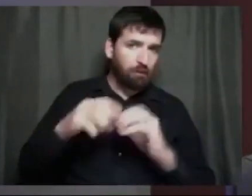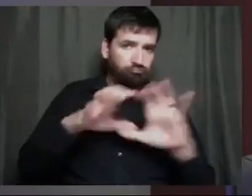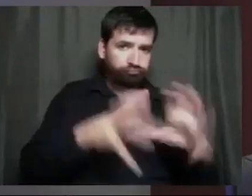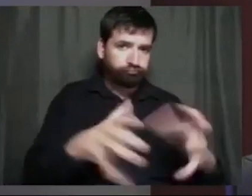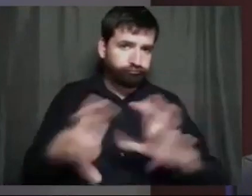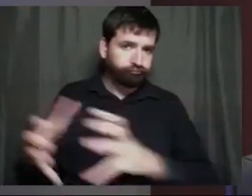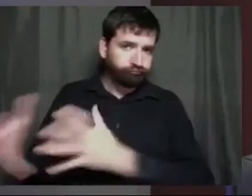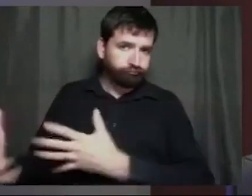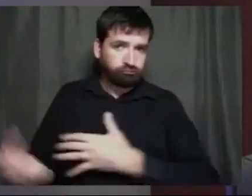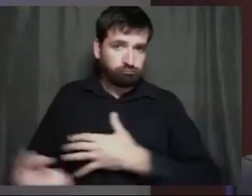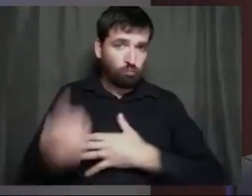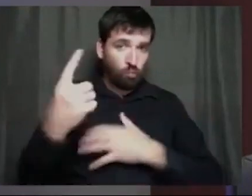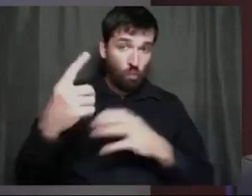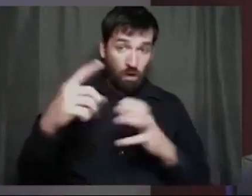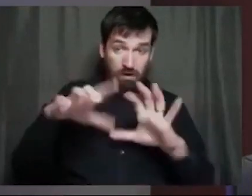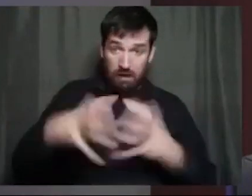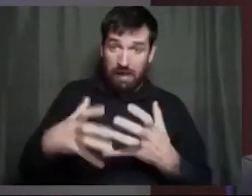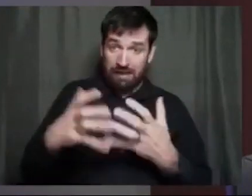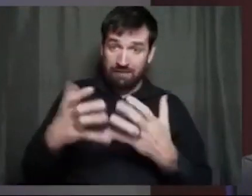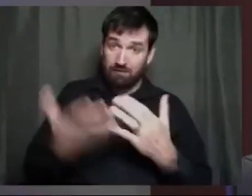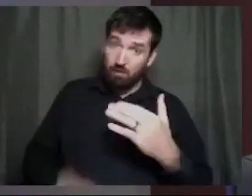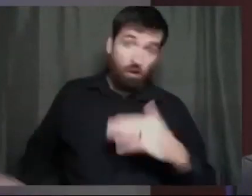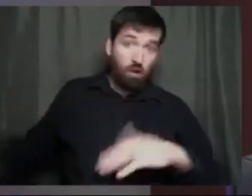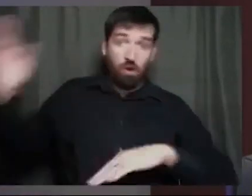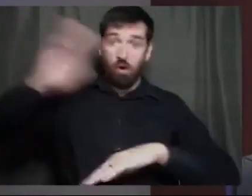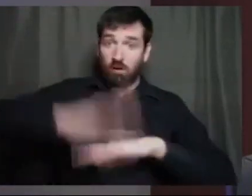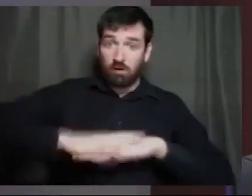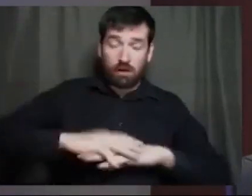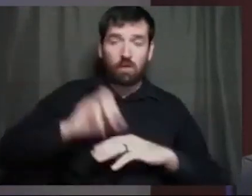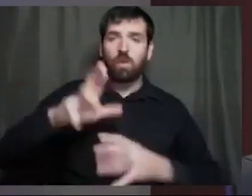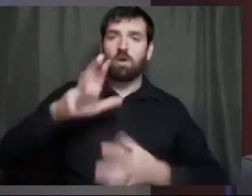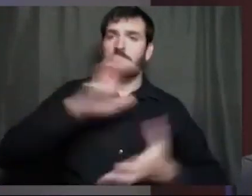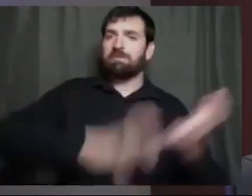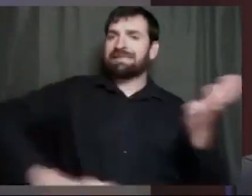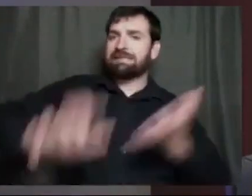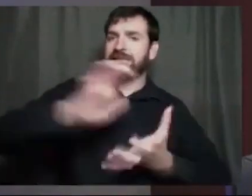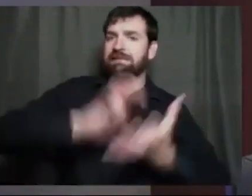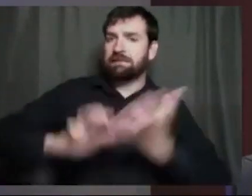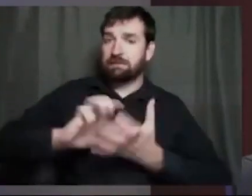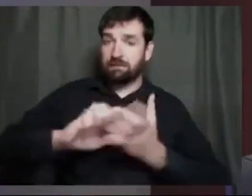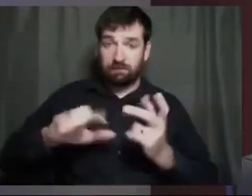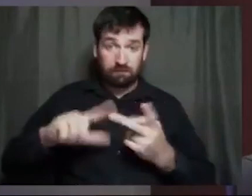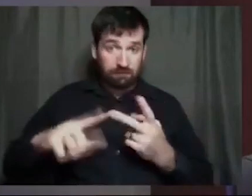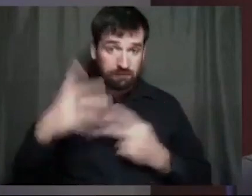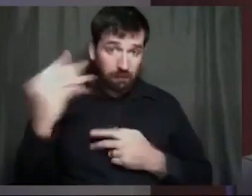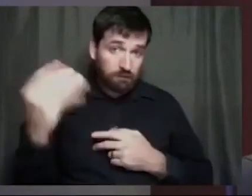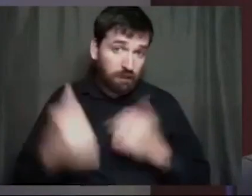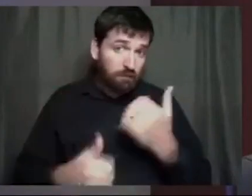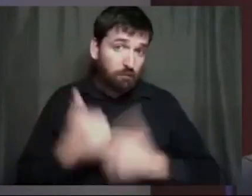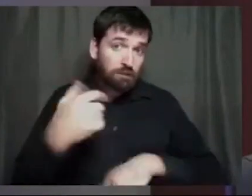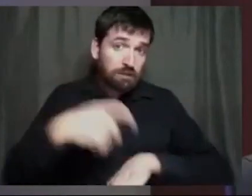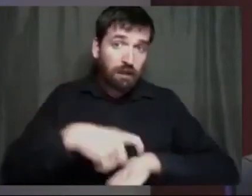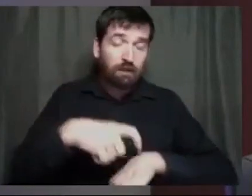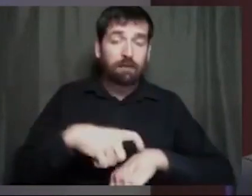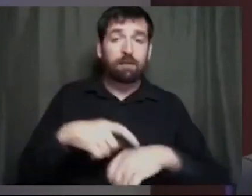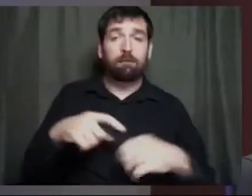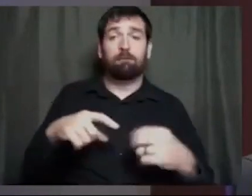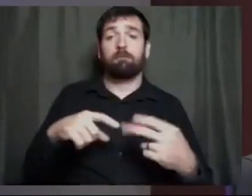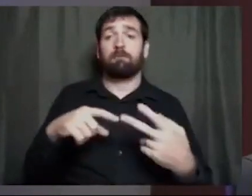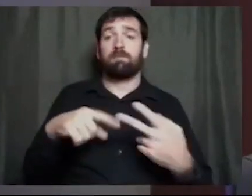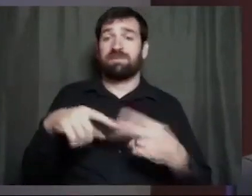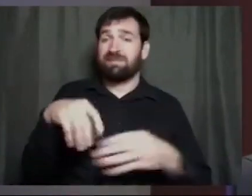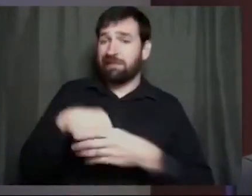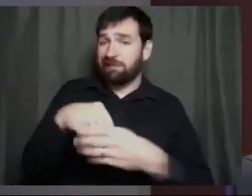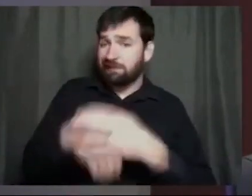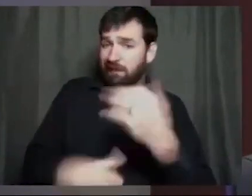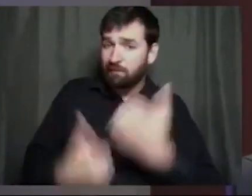of the time, or is there mixing? Are they outside most of the time, or are they predominantly indoors? I think